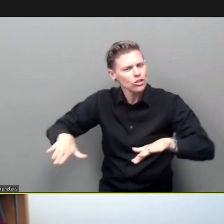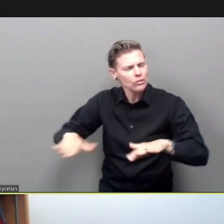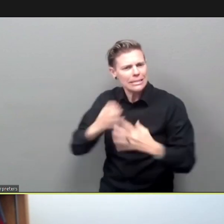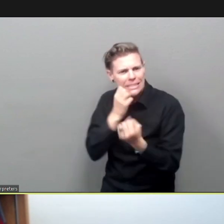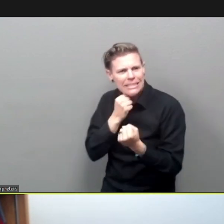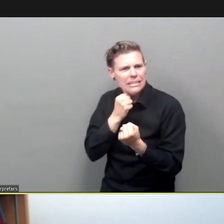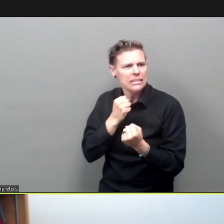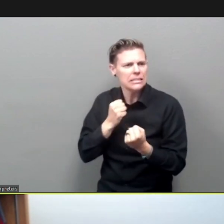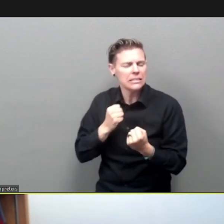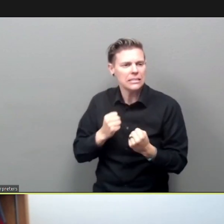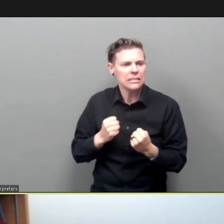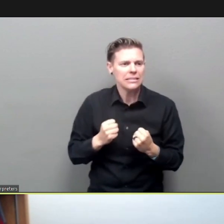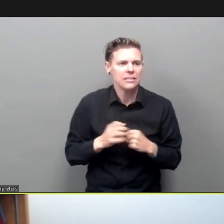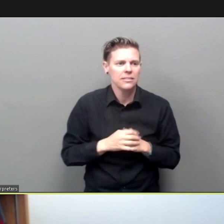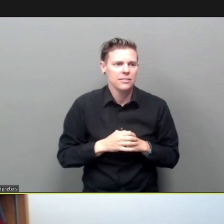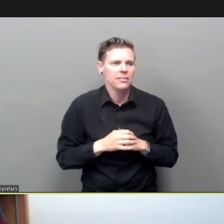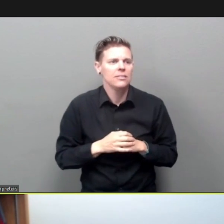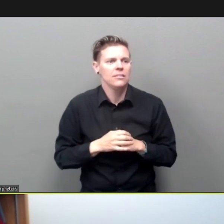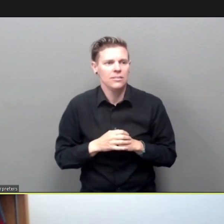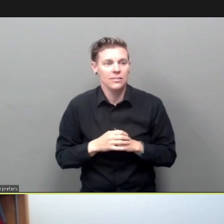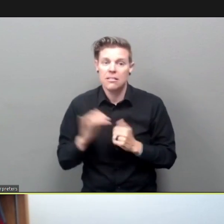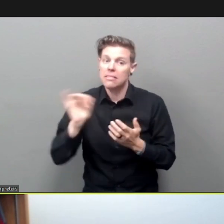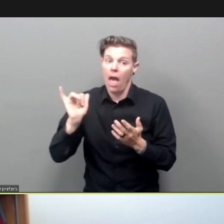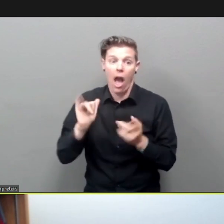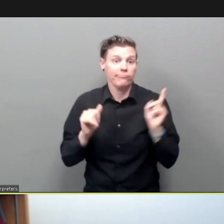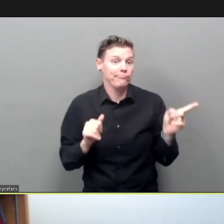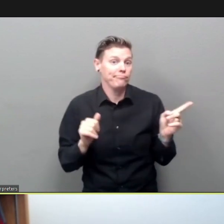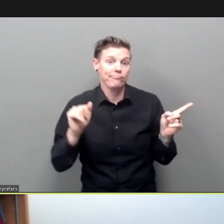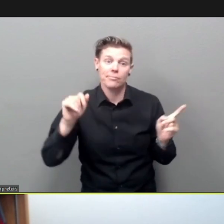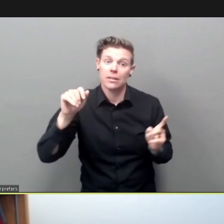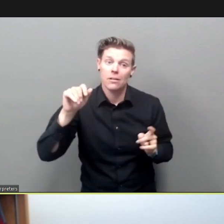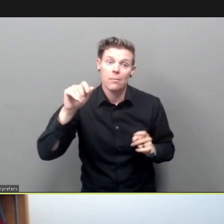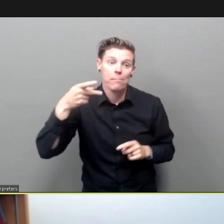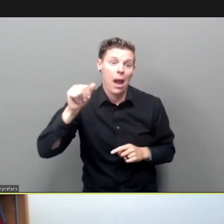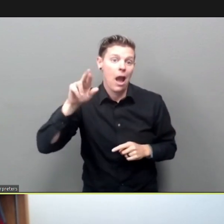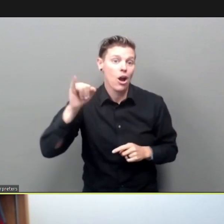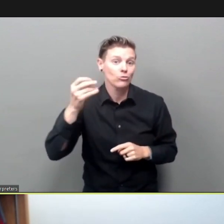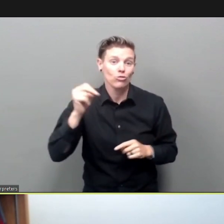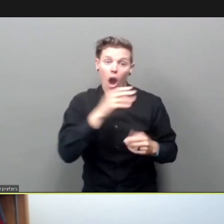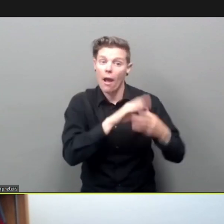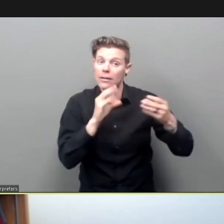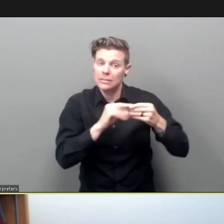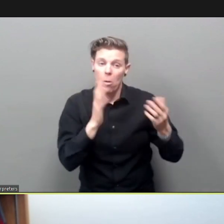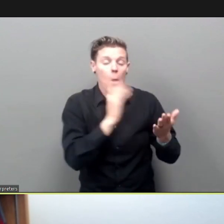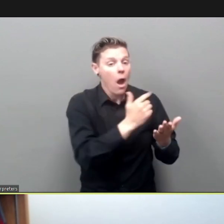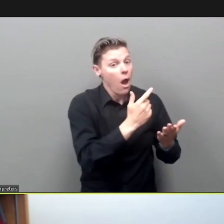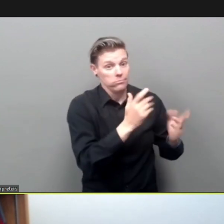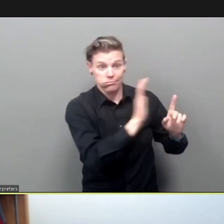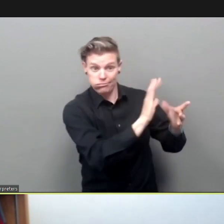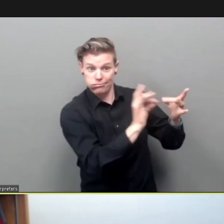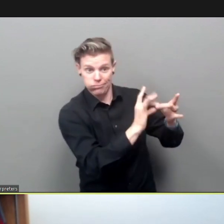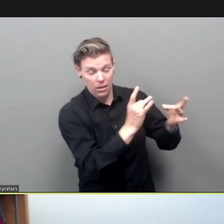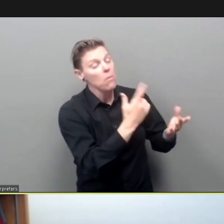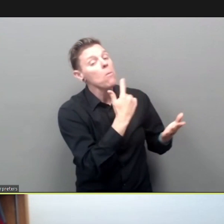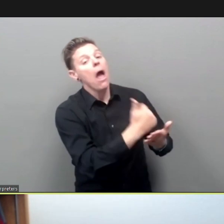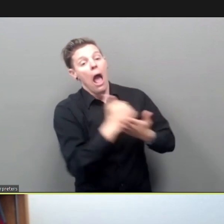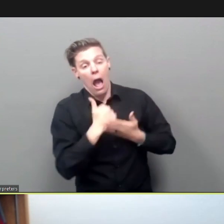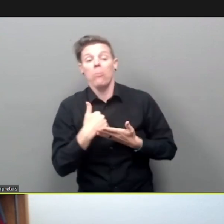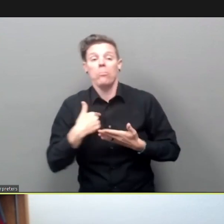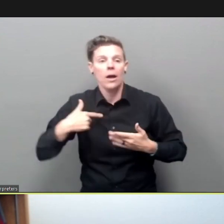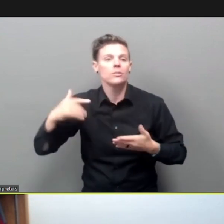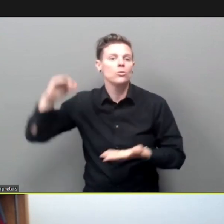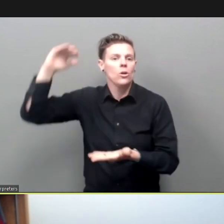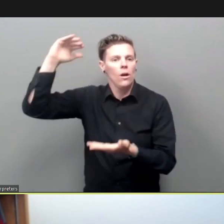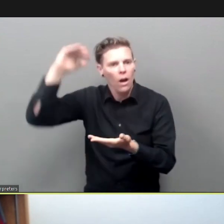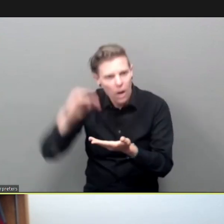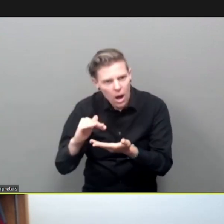Parahona already said, to help us stem onward transmission of this virus and help